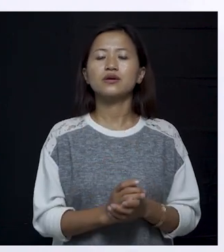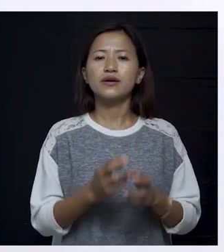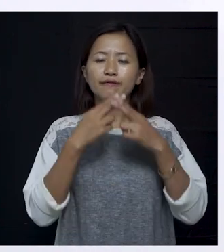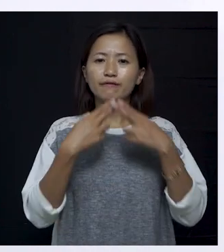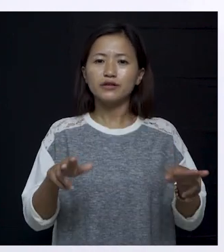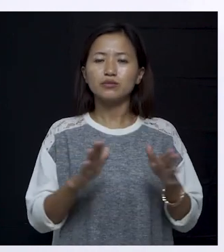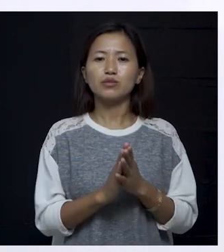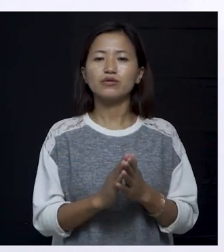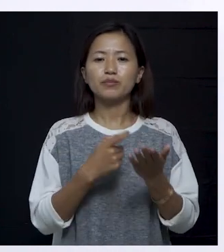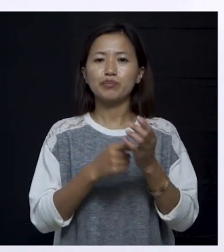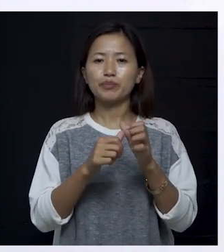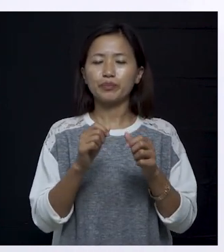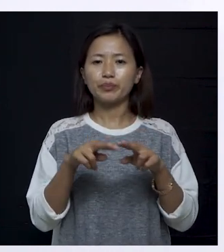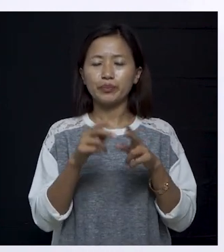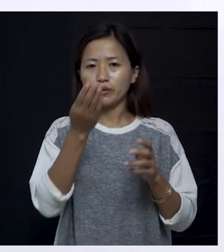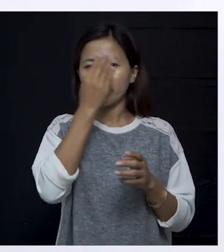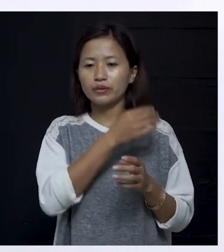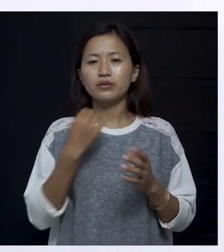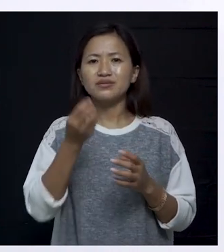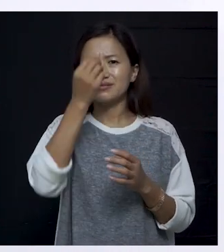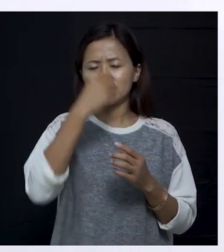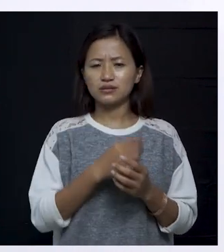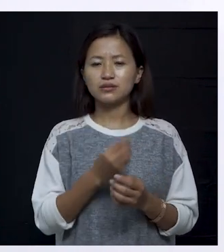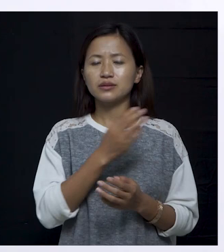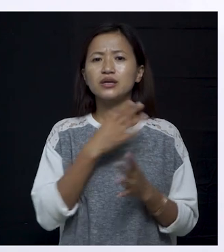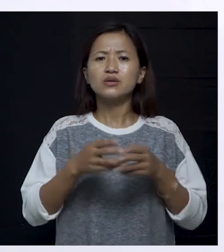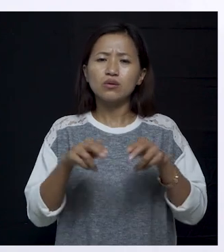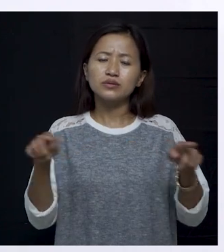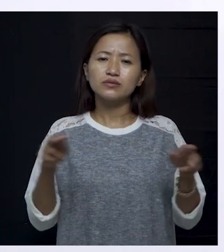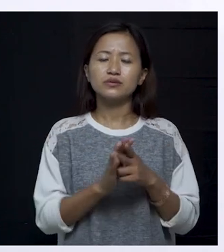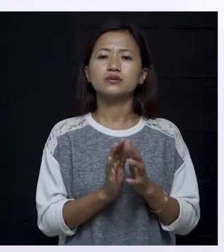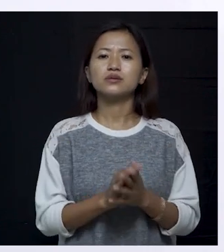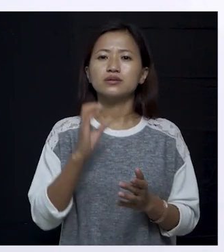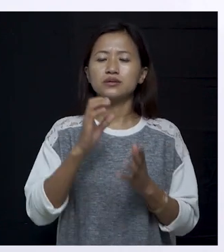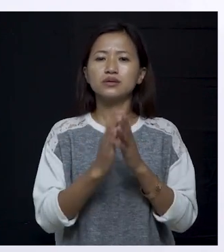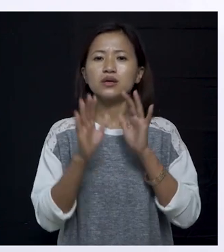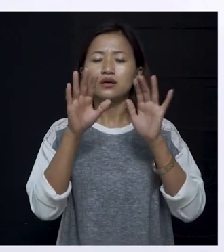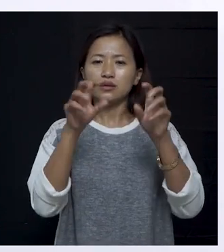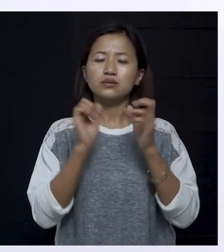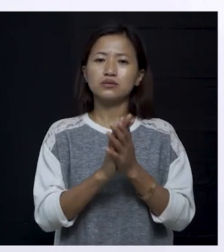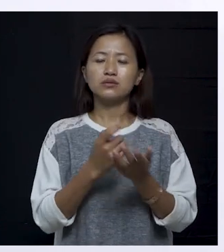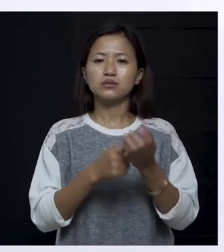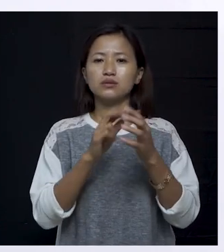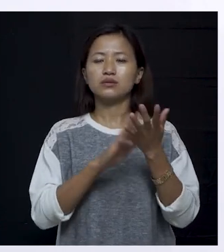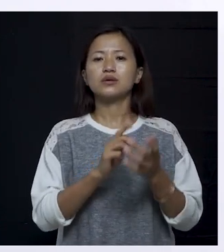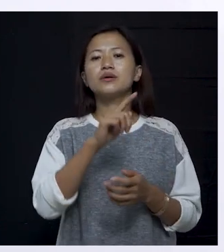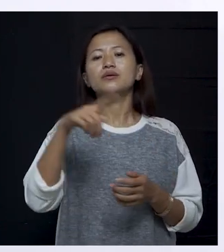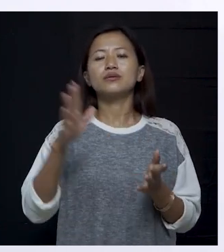okay, then cultural rights or educational rights, then constitutional remedies and the right